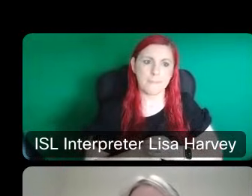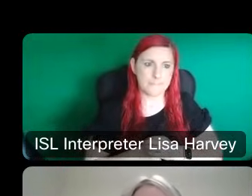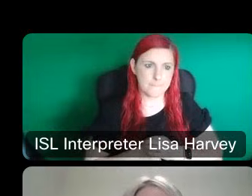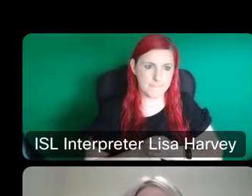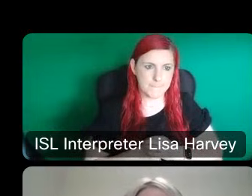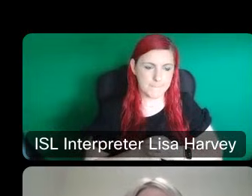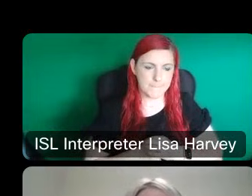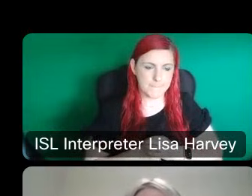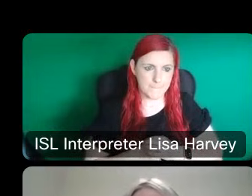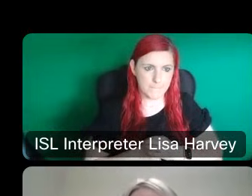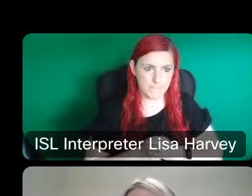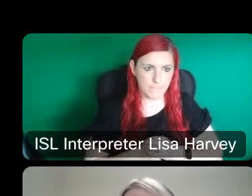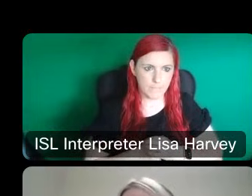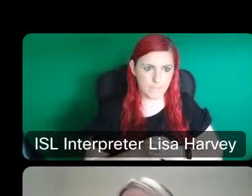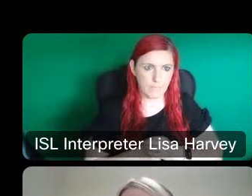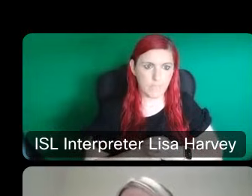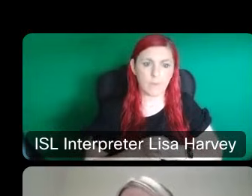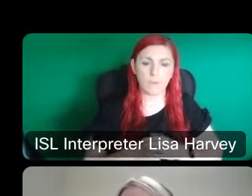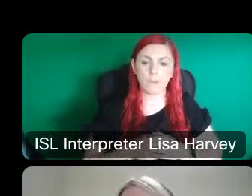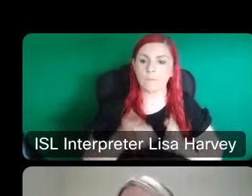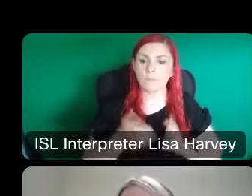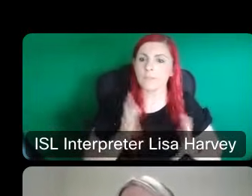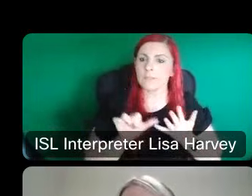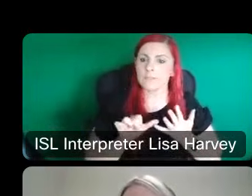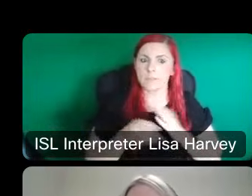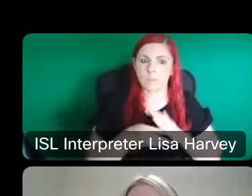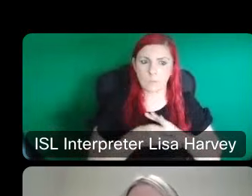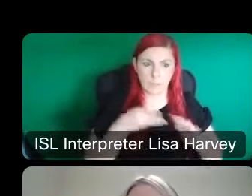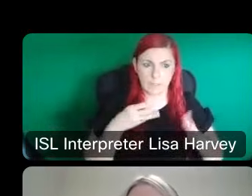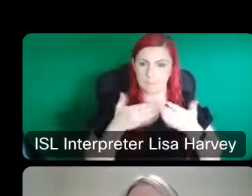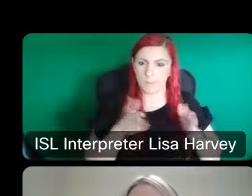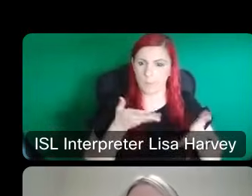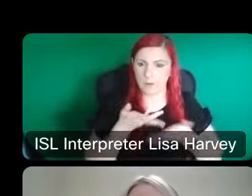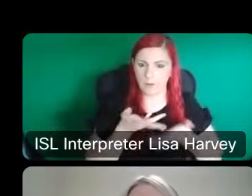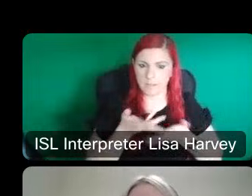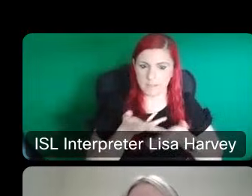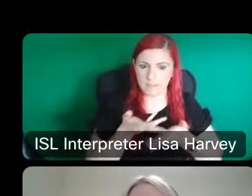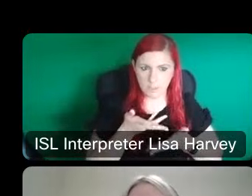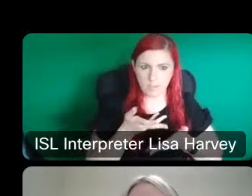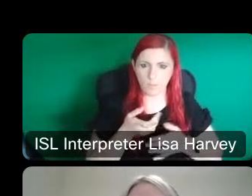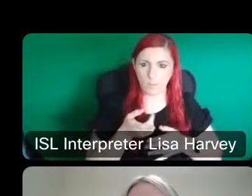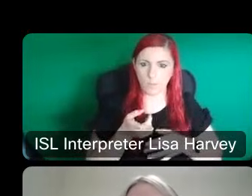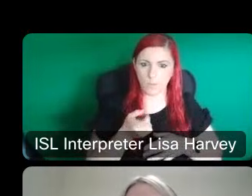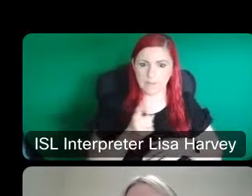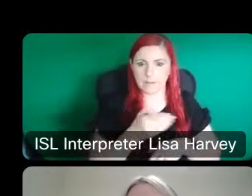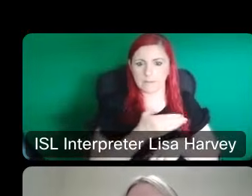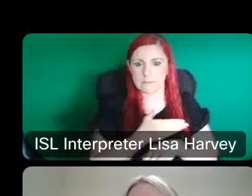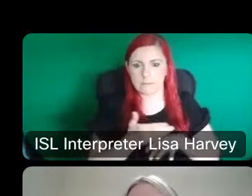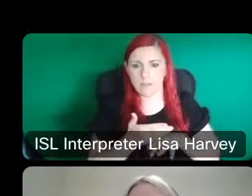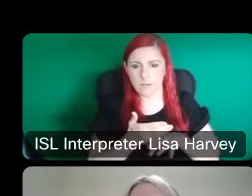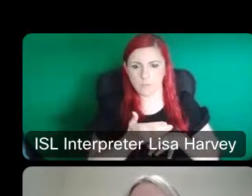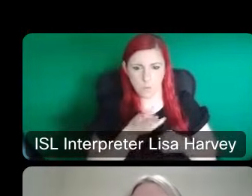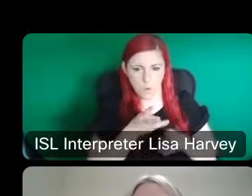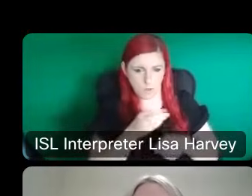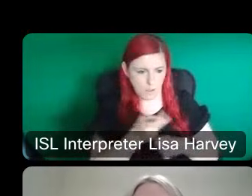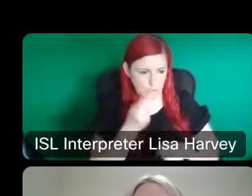So we did have a public consultation. We we had started working on the revision of the policy, but